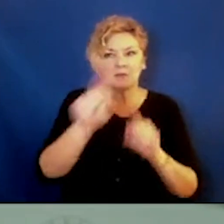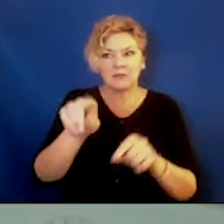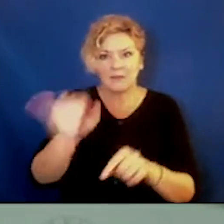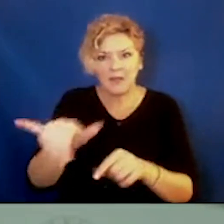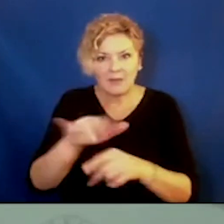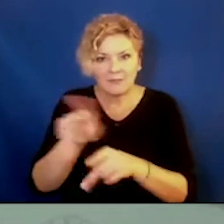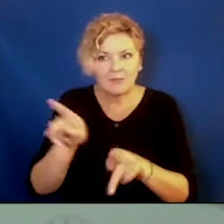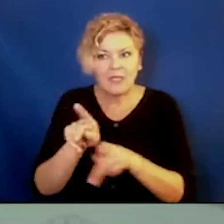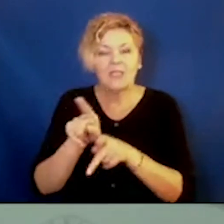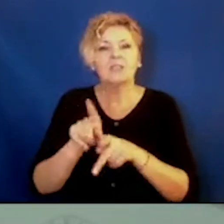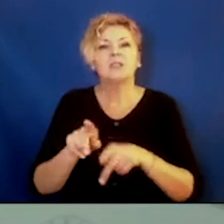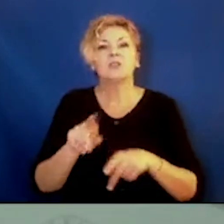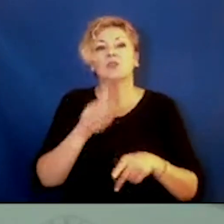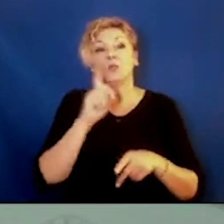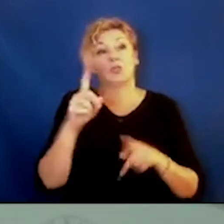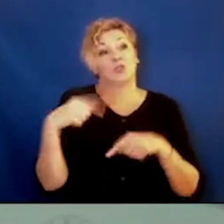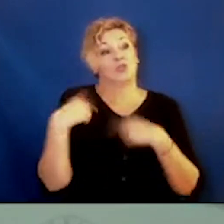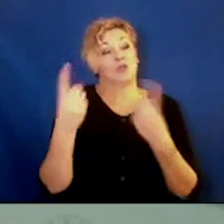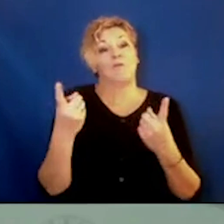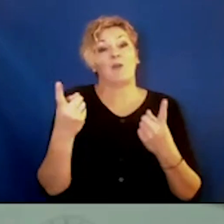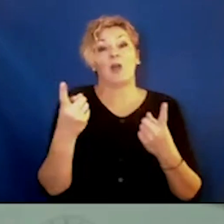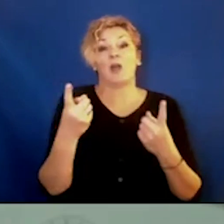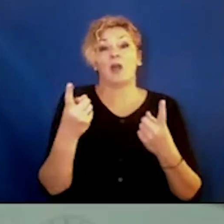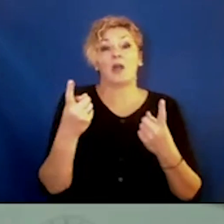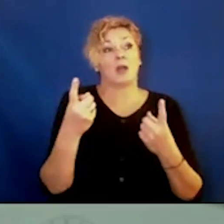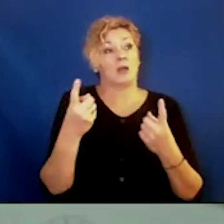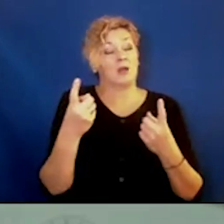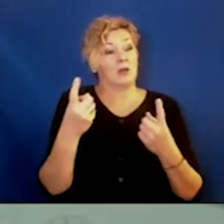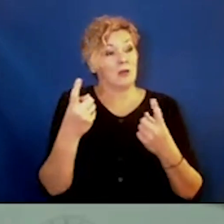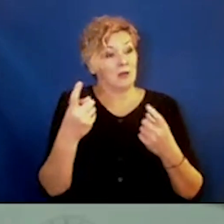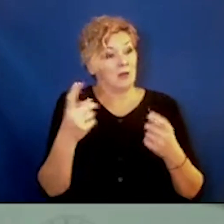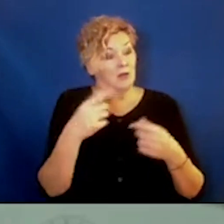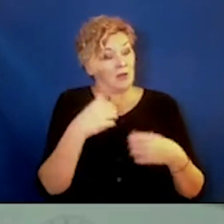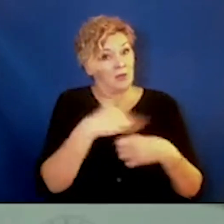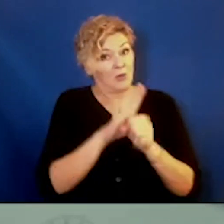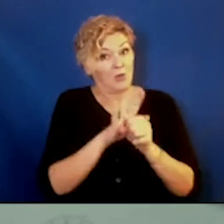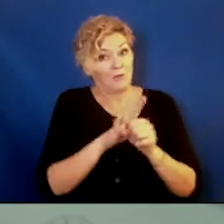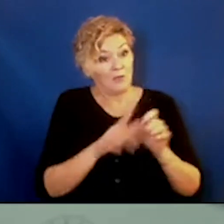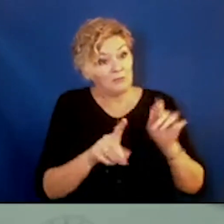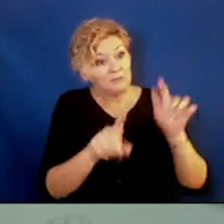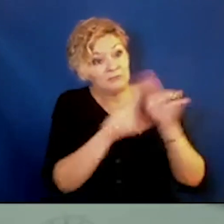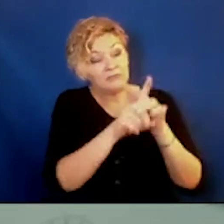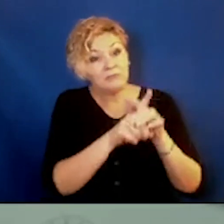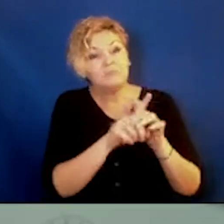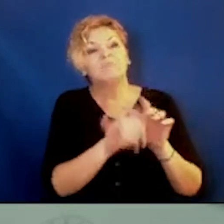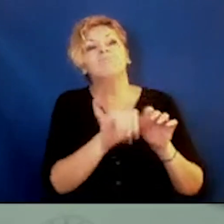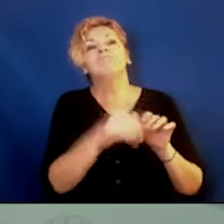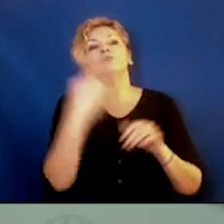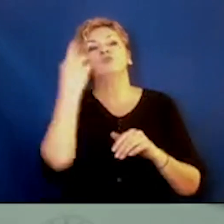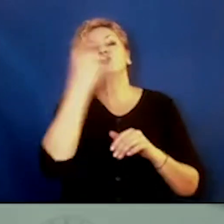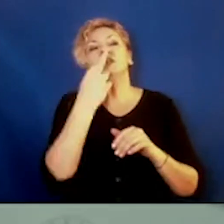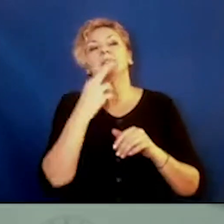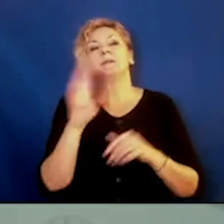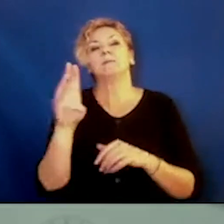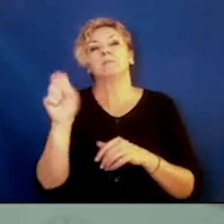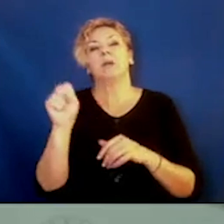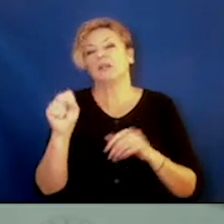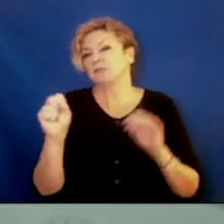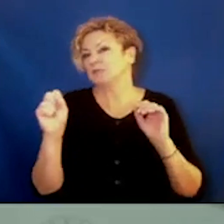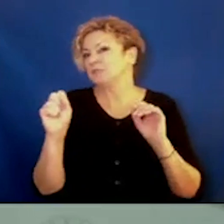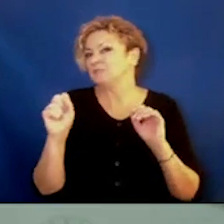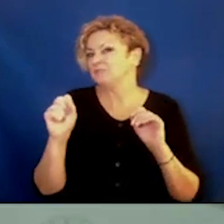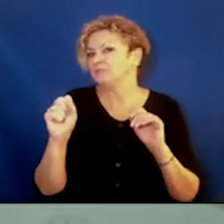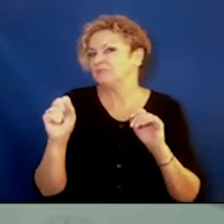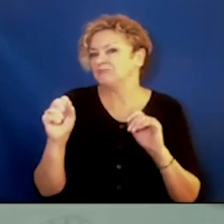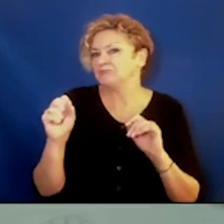other areas where we have casual contacts with people were a major source of transmission, then the proportion of